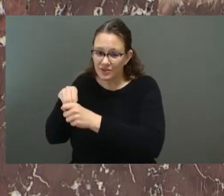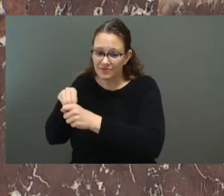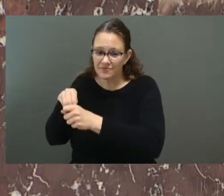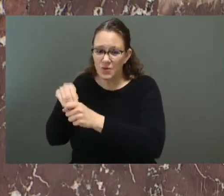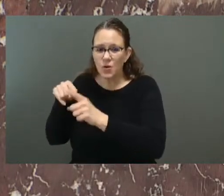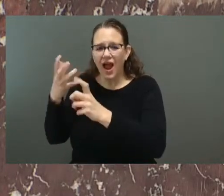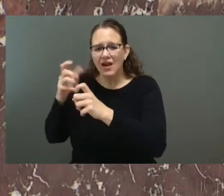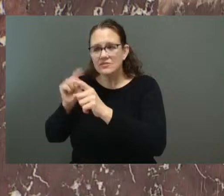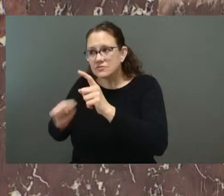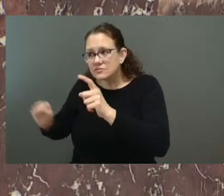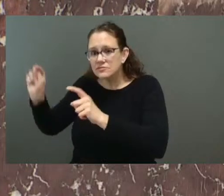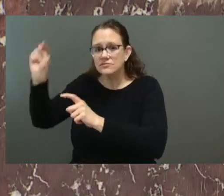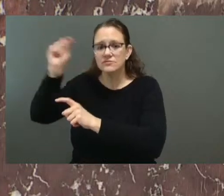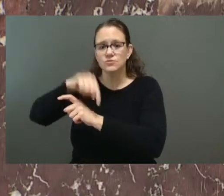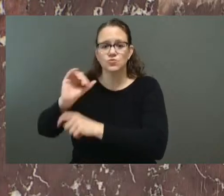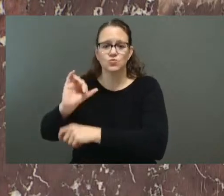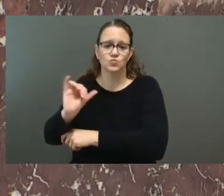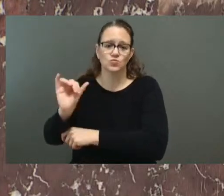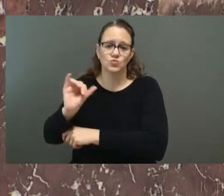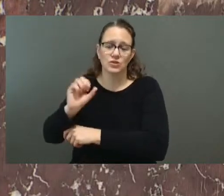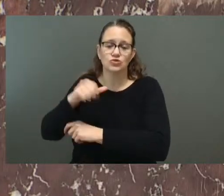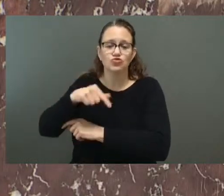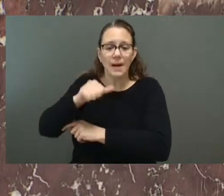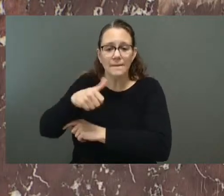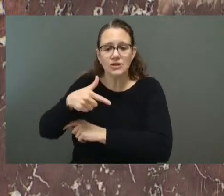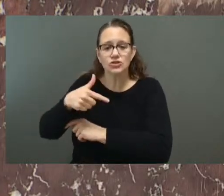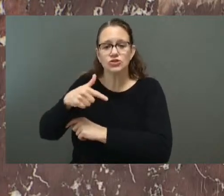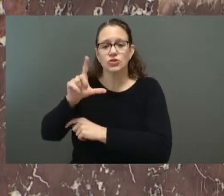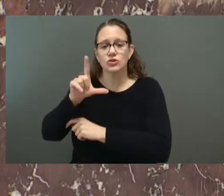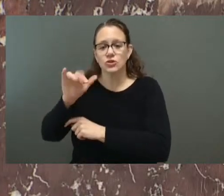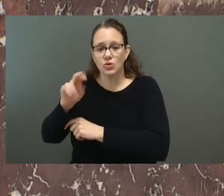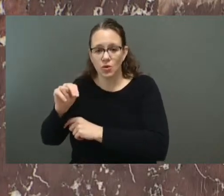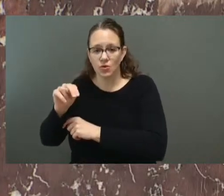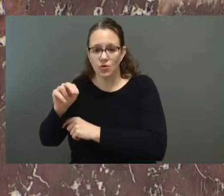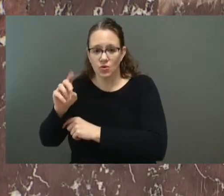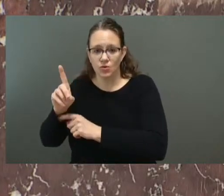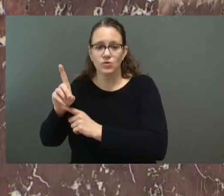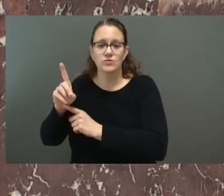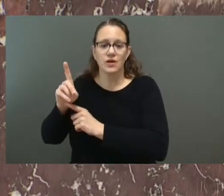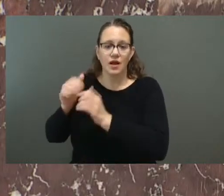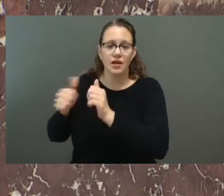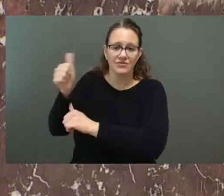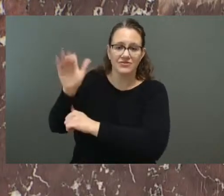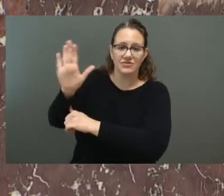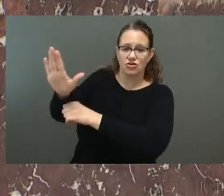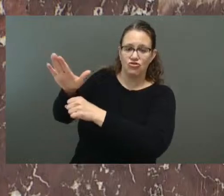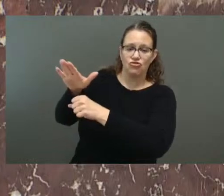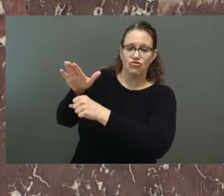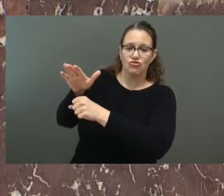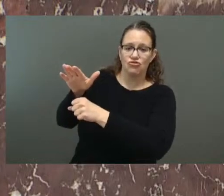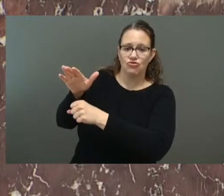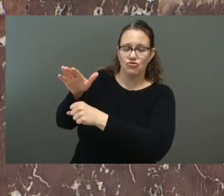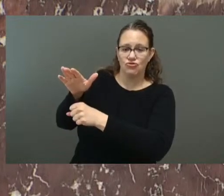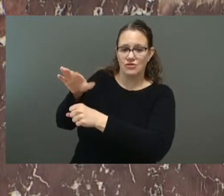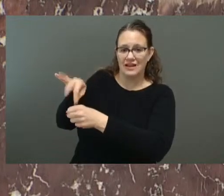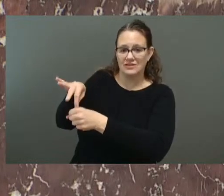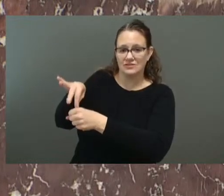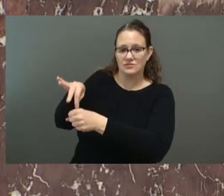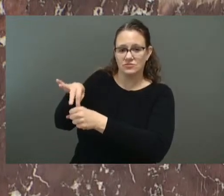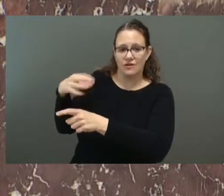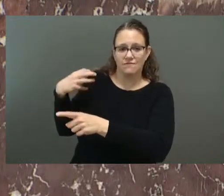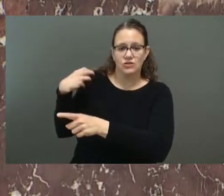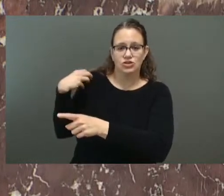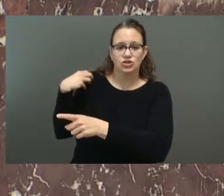the memorandum of understanding between the parties, which speaks to governance, growth, a funding model, and reconciliation. Last summer,